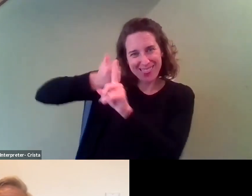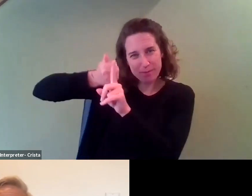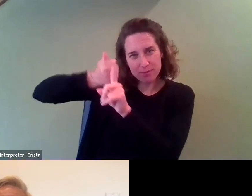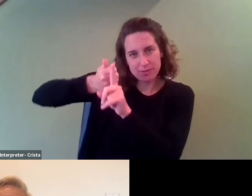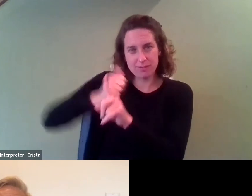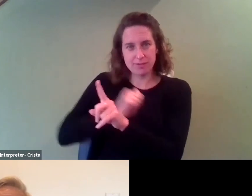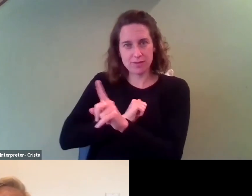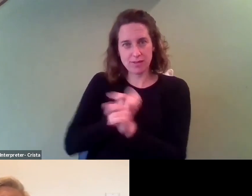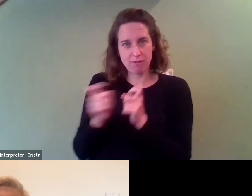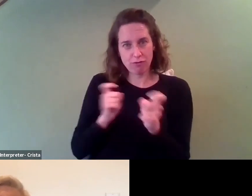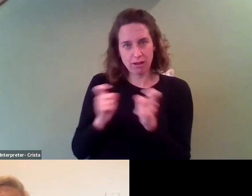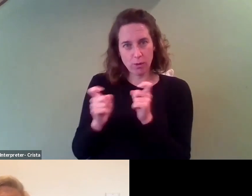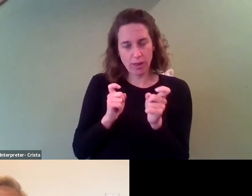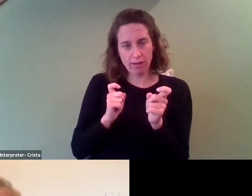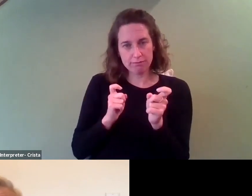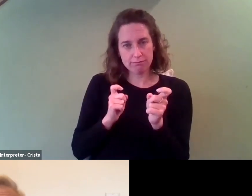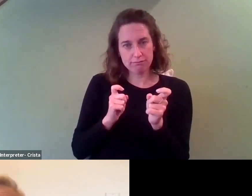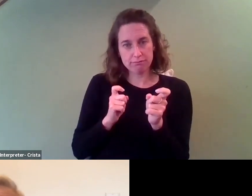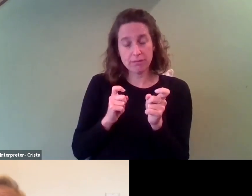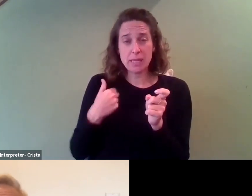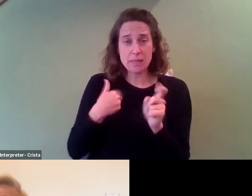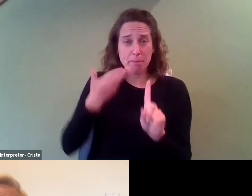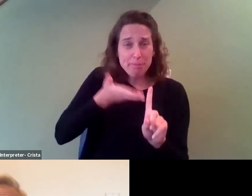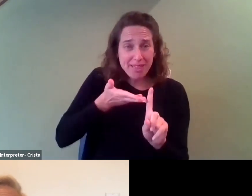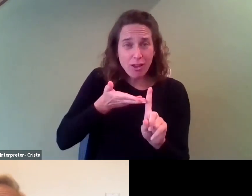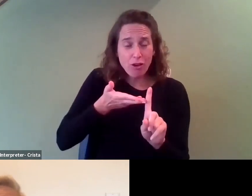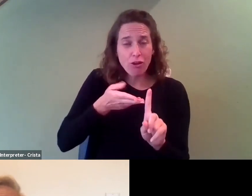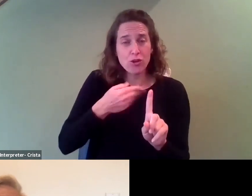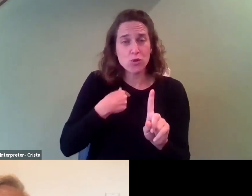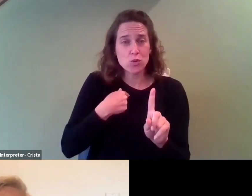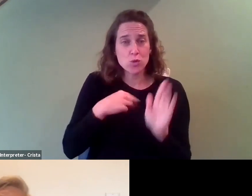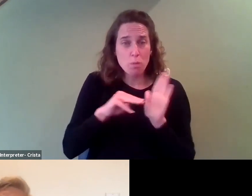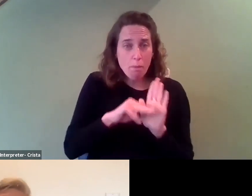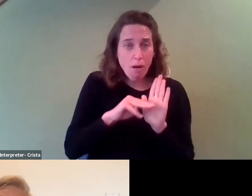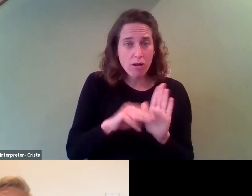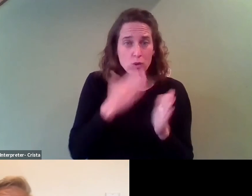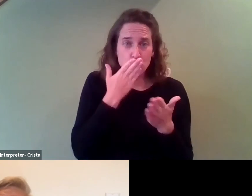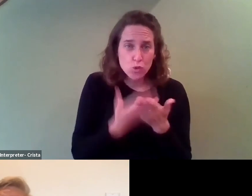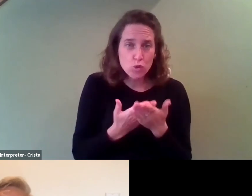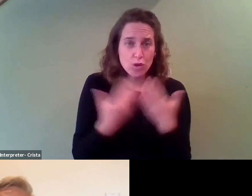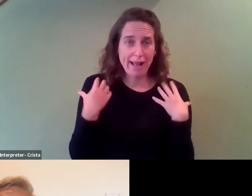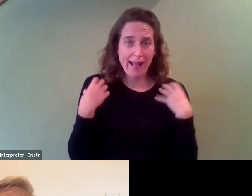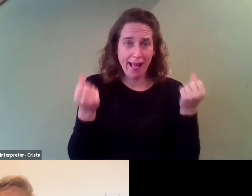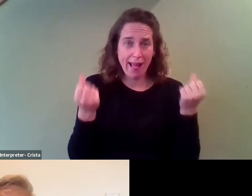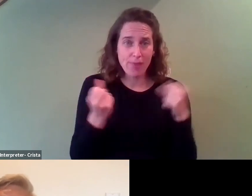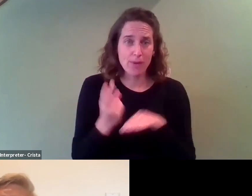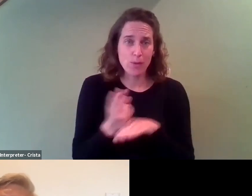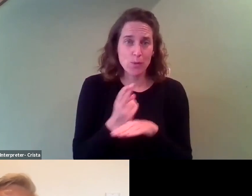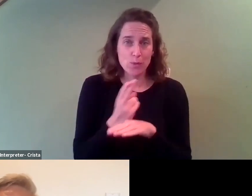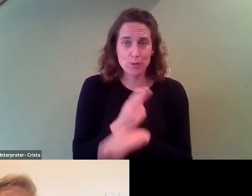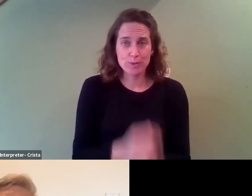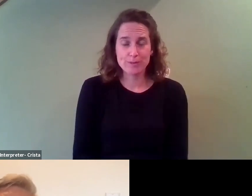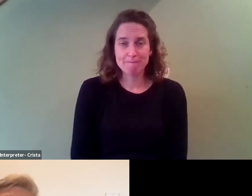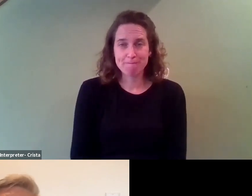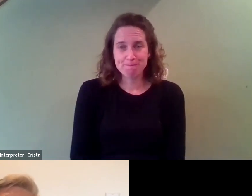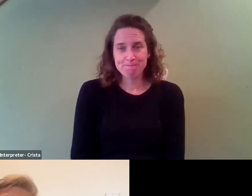both to be present for them, but also to model good healthy digital use.